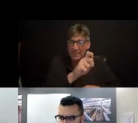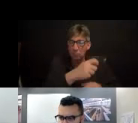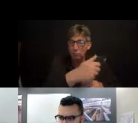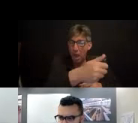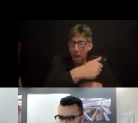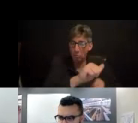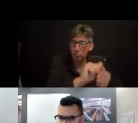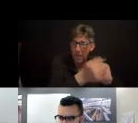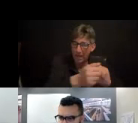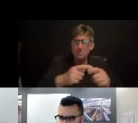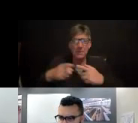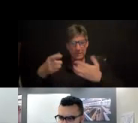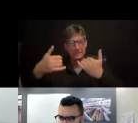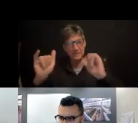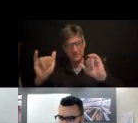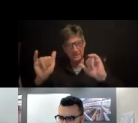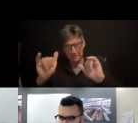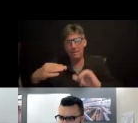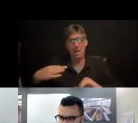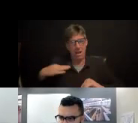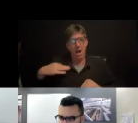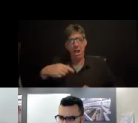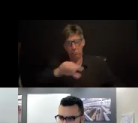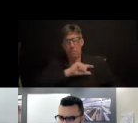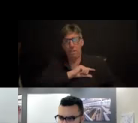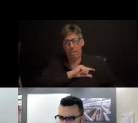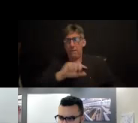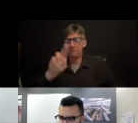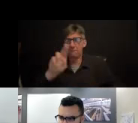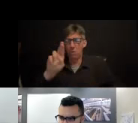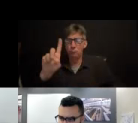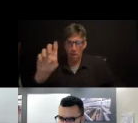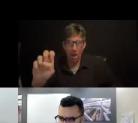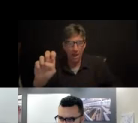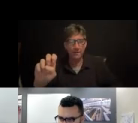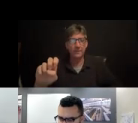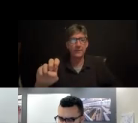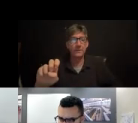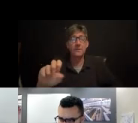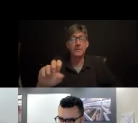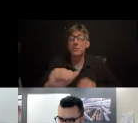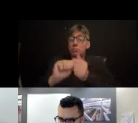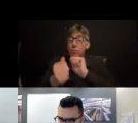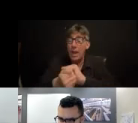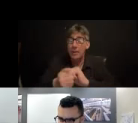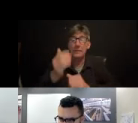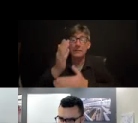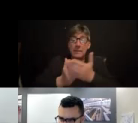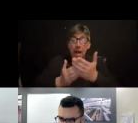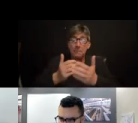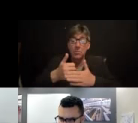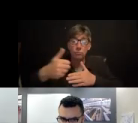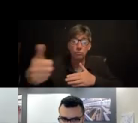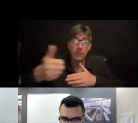RIDE the following day. The change is rather going to be that there are some trips right now that